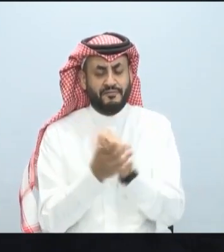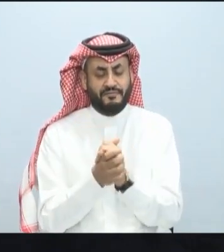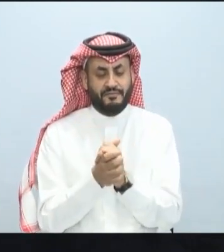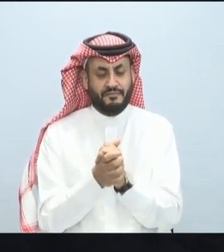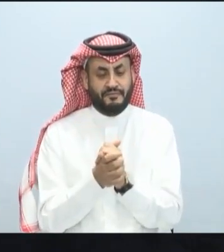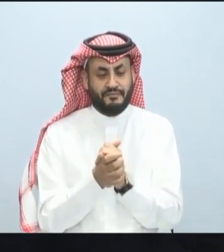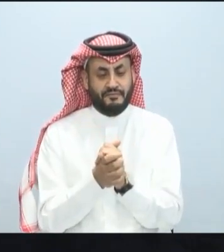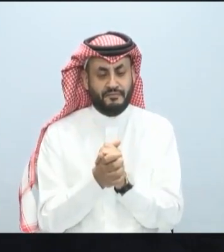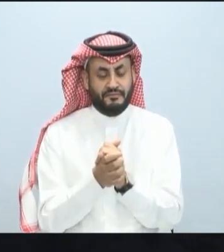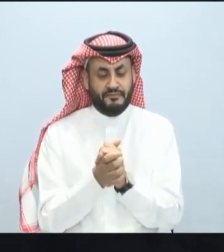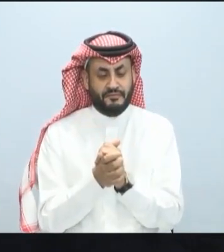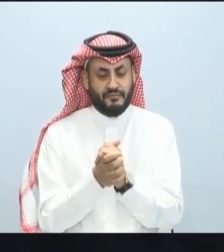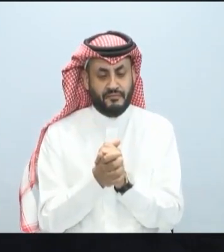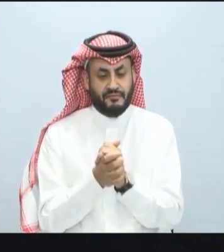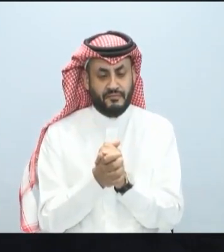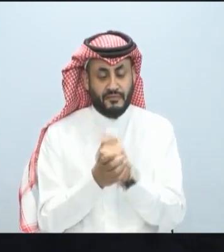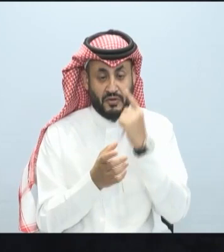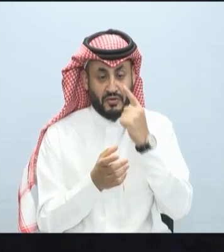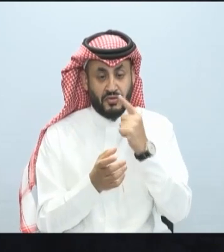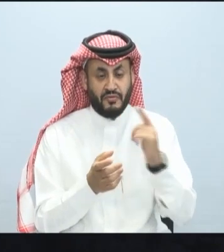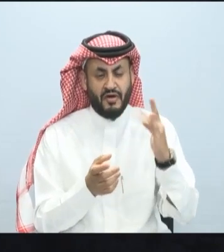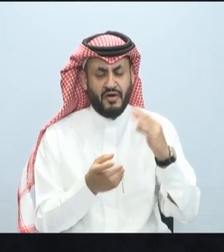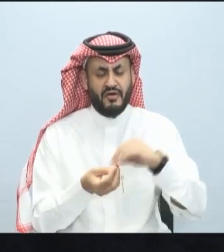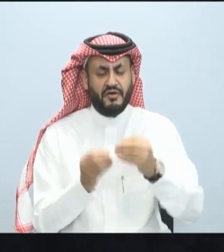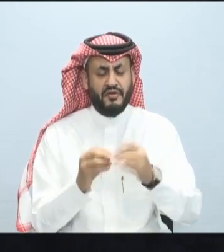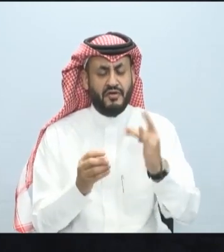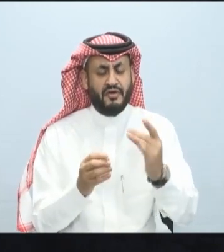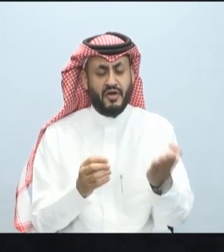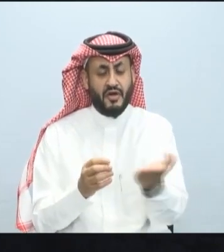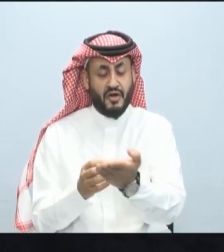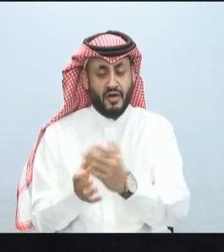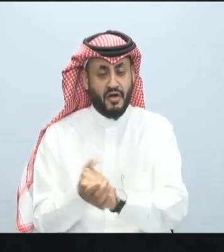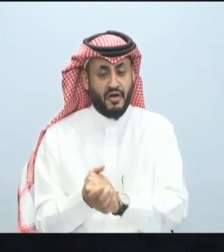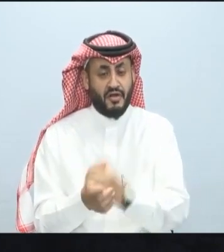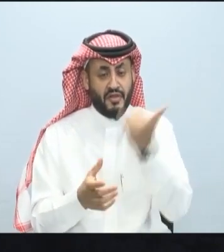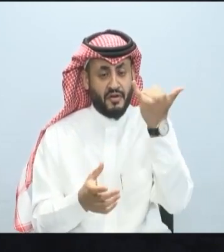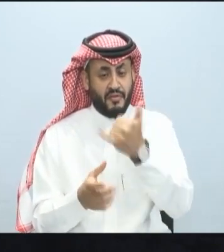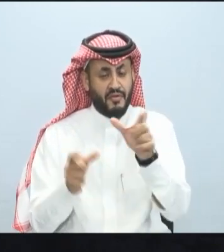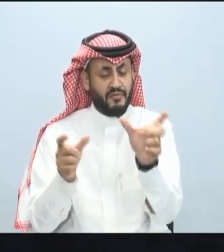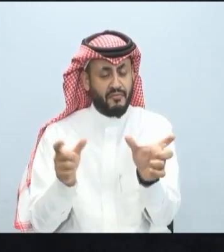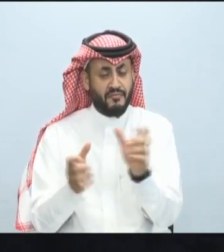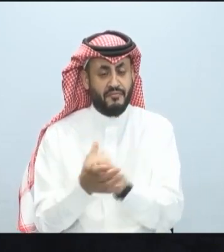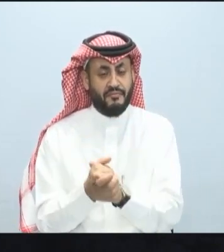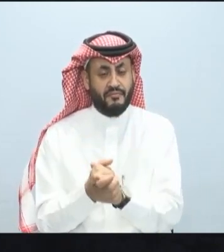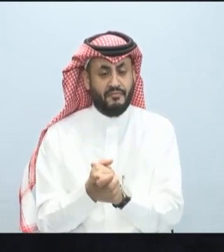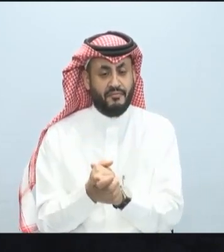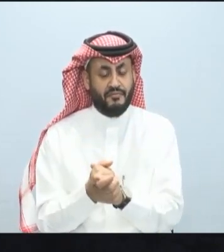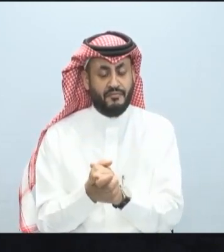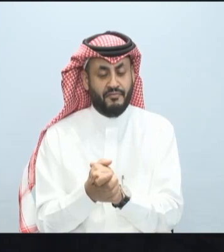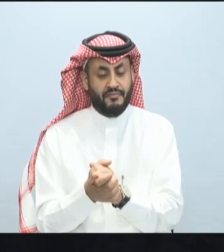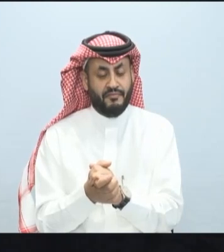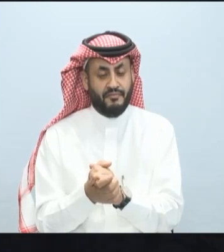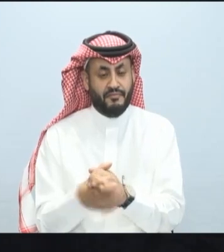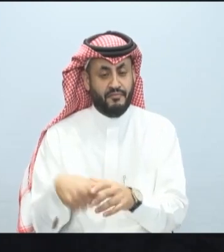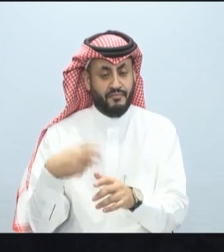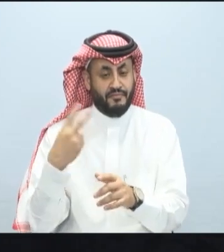I have the sentence which is in the green color. This is going to be the thesis statement that I have in the first part. The second